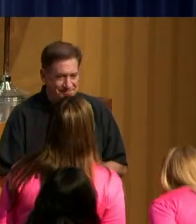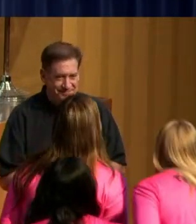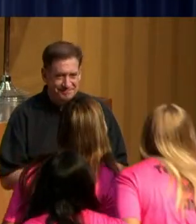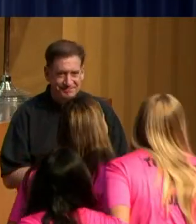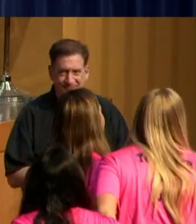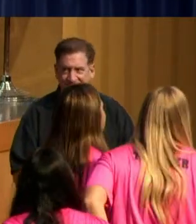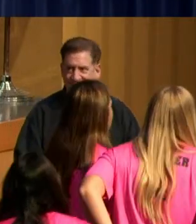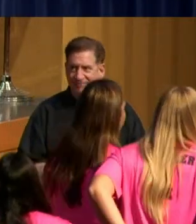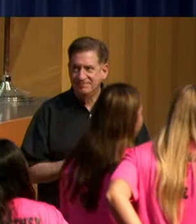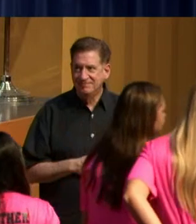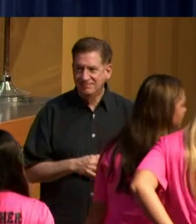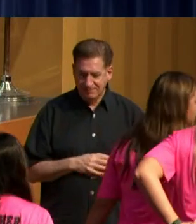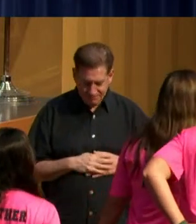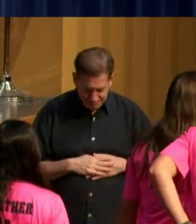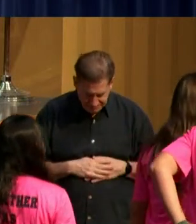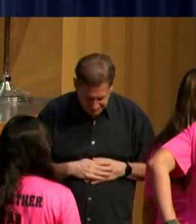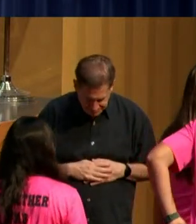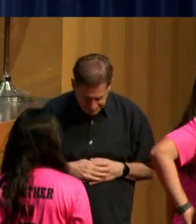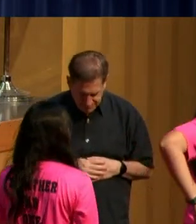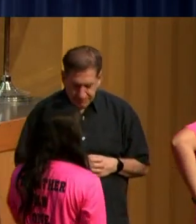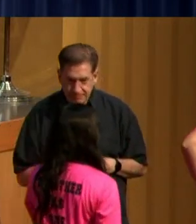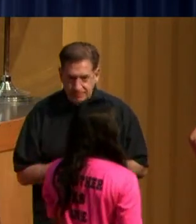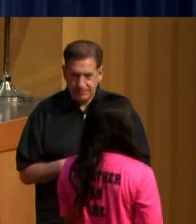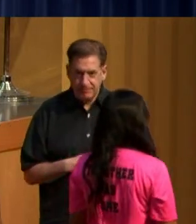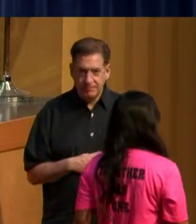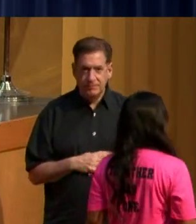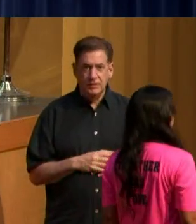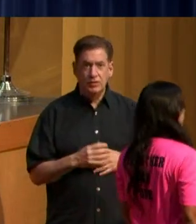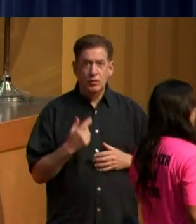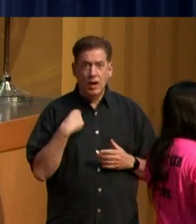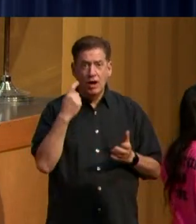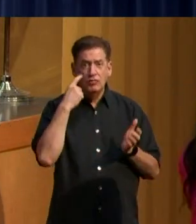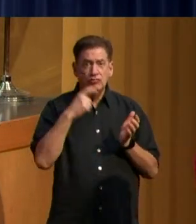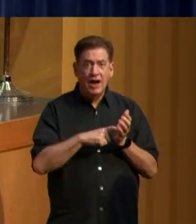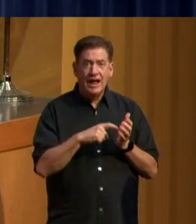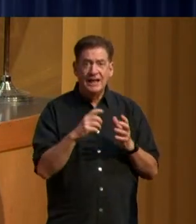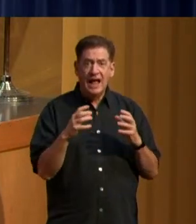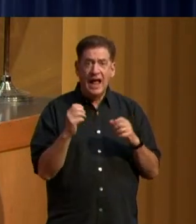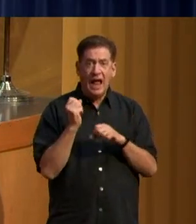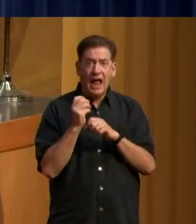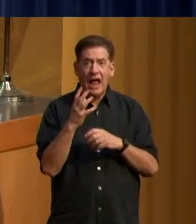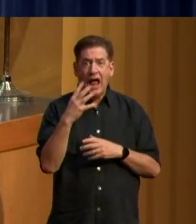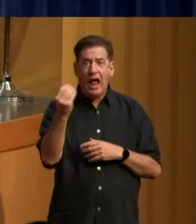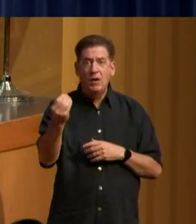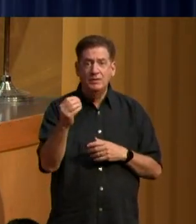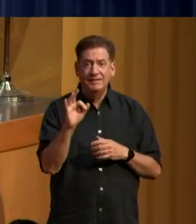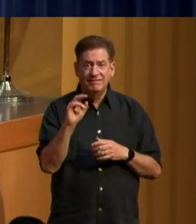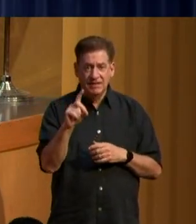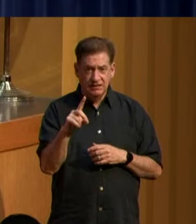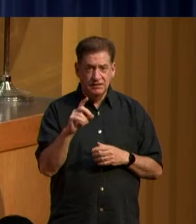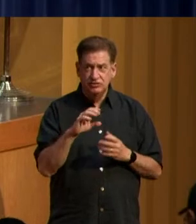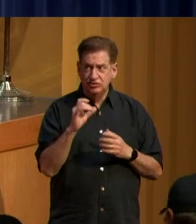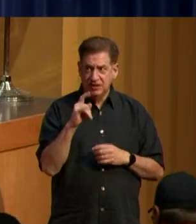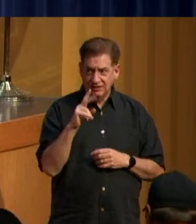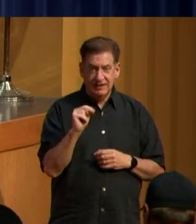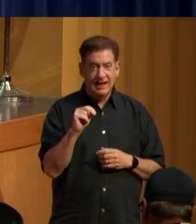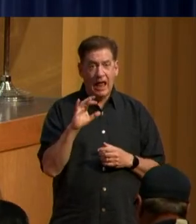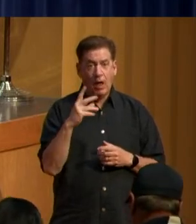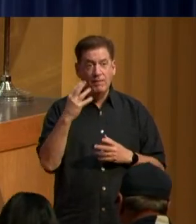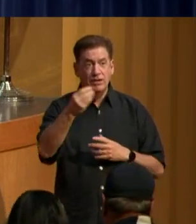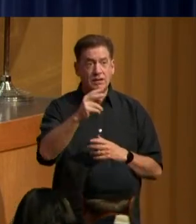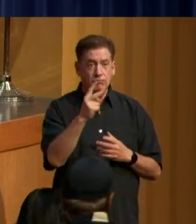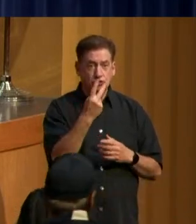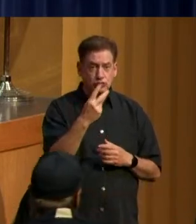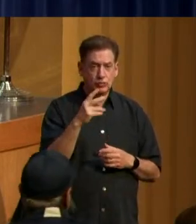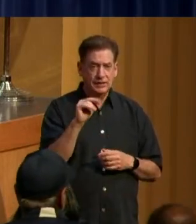Starting on the list, we'd like to recognize outfielder number 1, Caroline Chilton. Outfielder number 2, Nicole